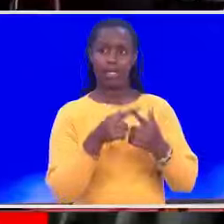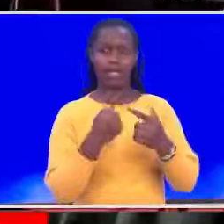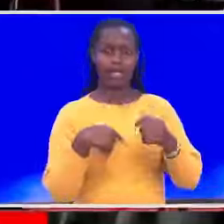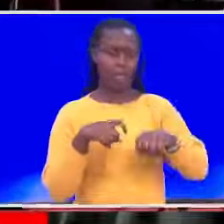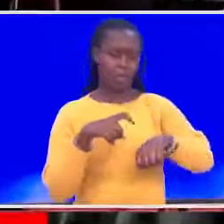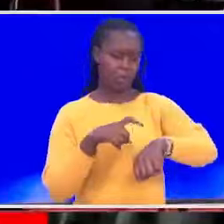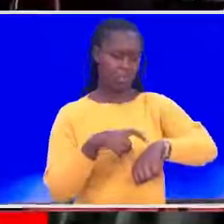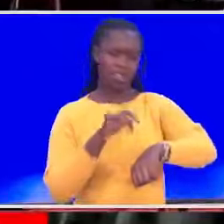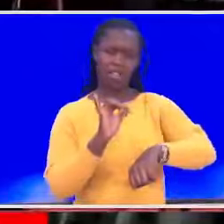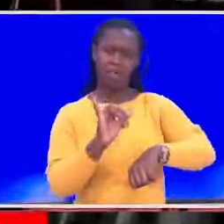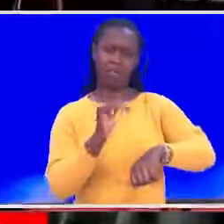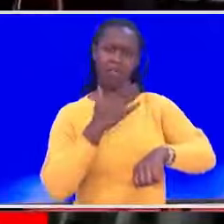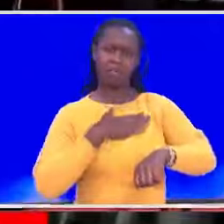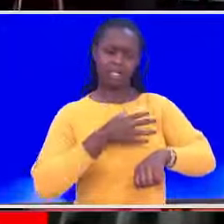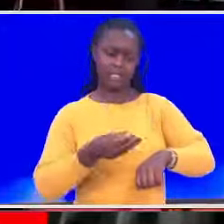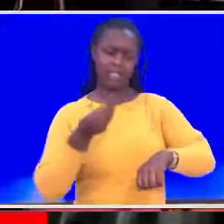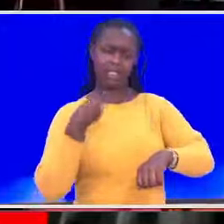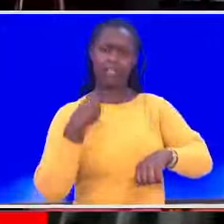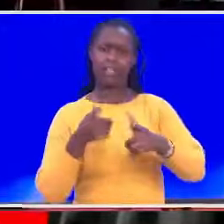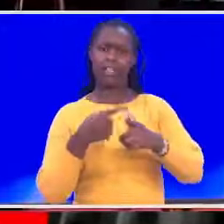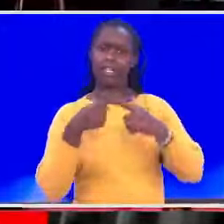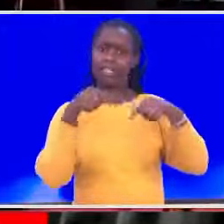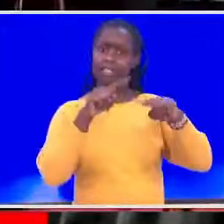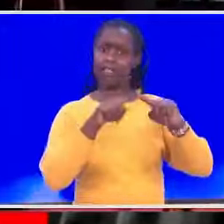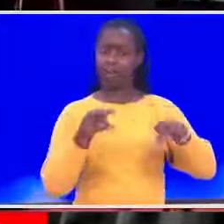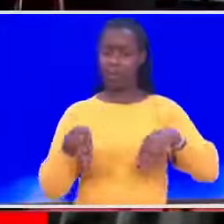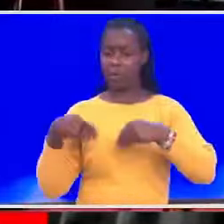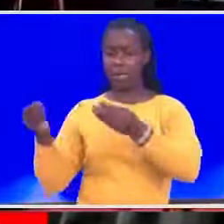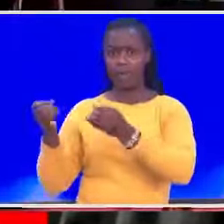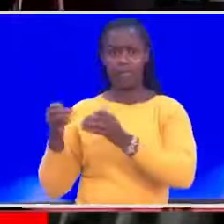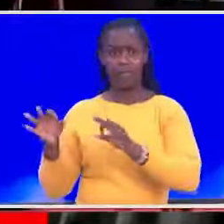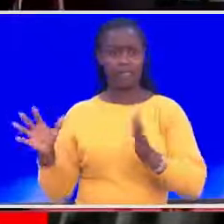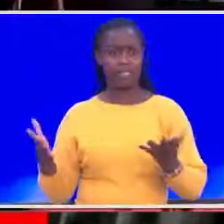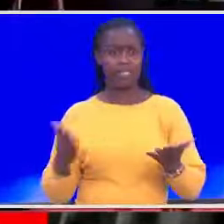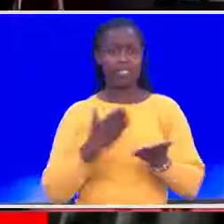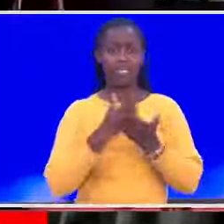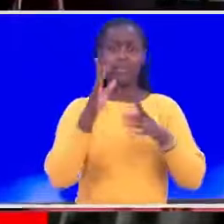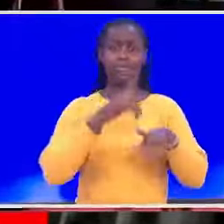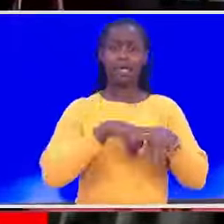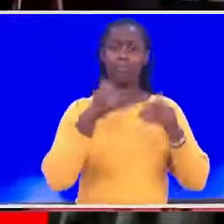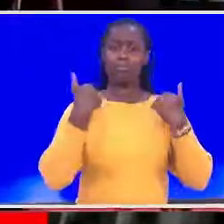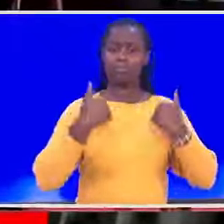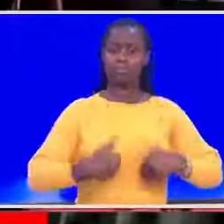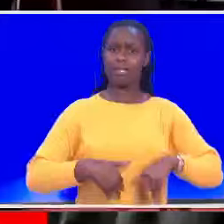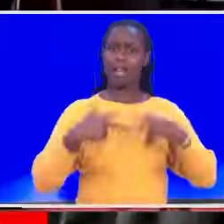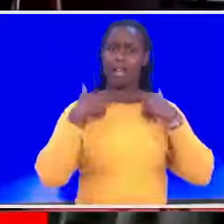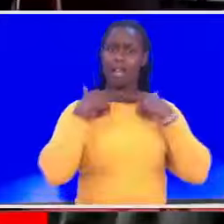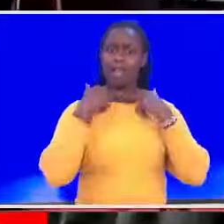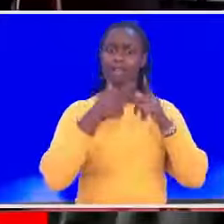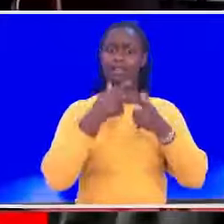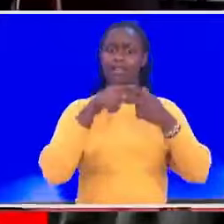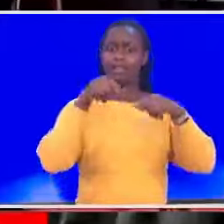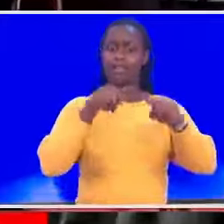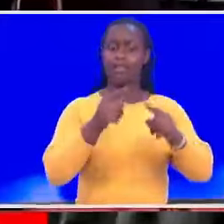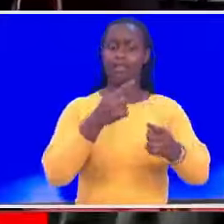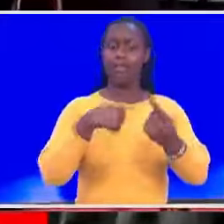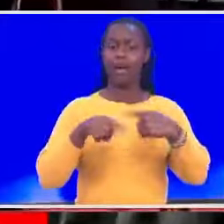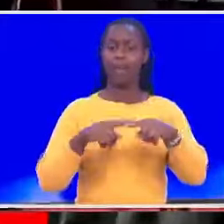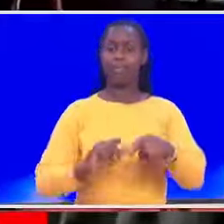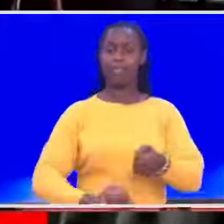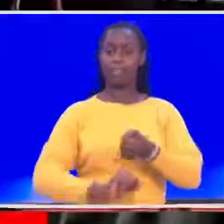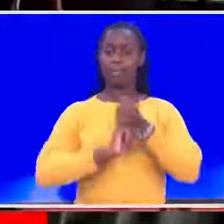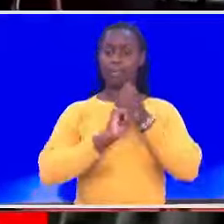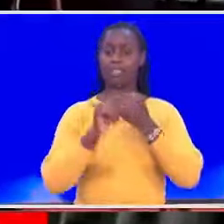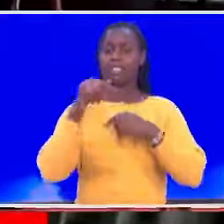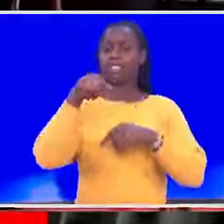nipatie, anakupatia. General, nimekuwa mahapa, nisaidie. He will give you. He was so generous. And